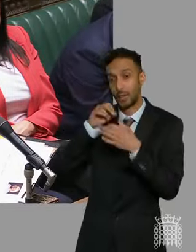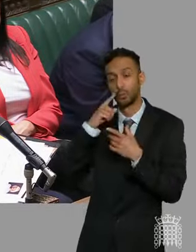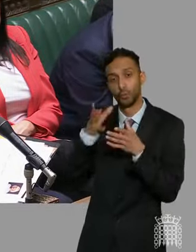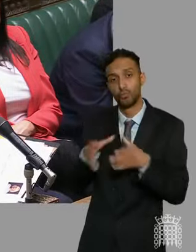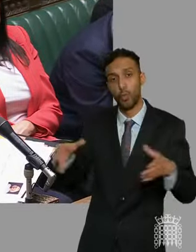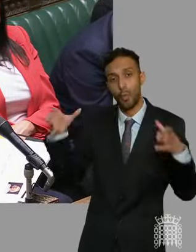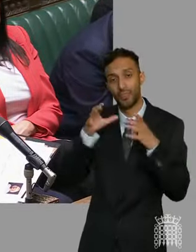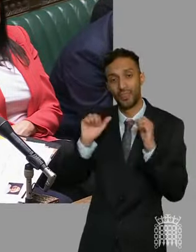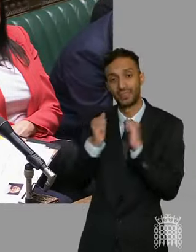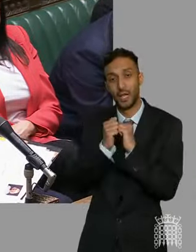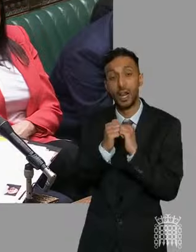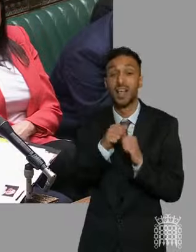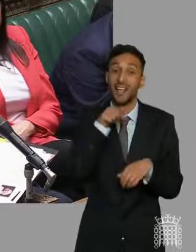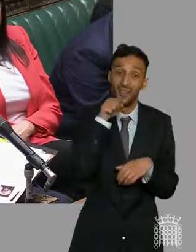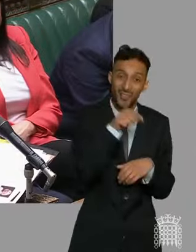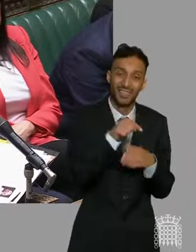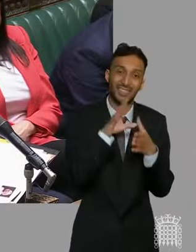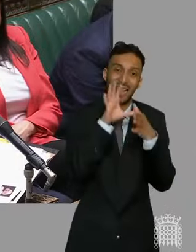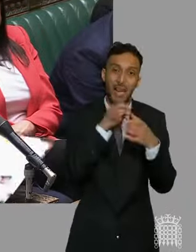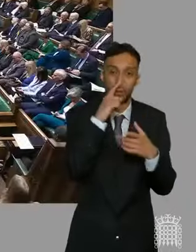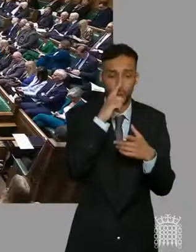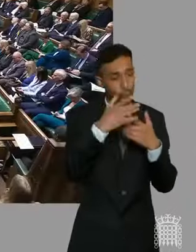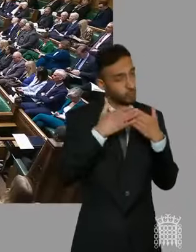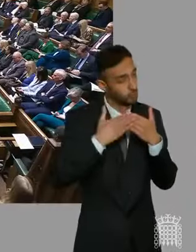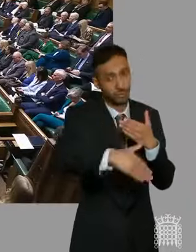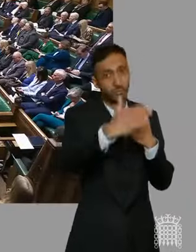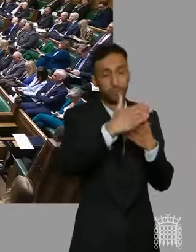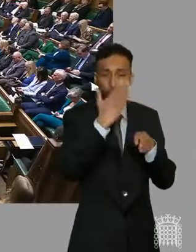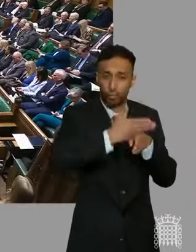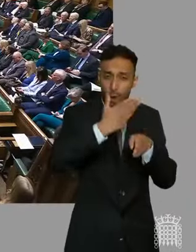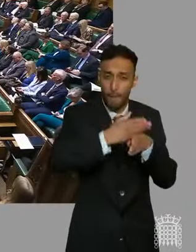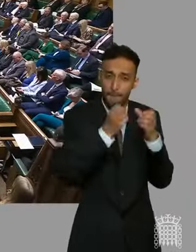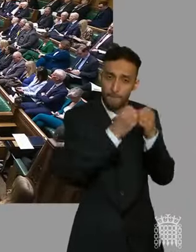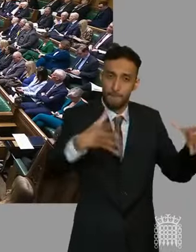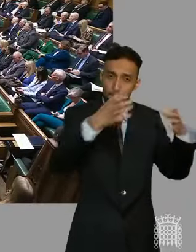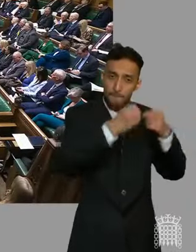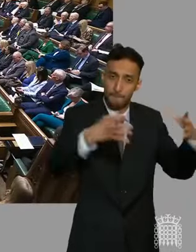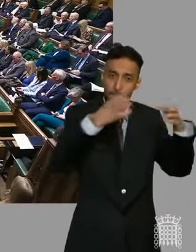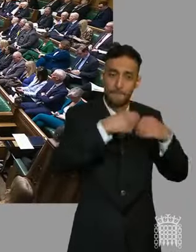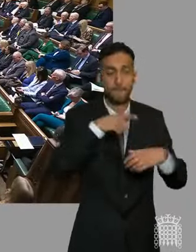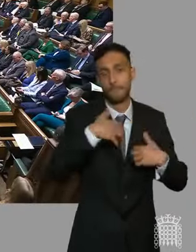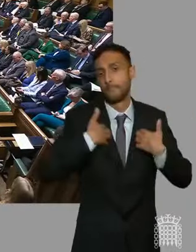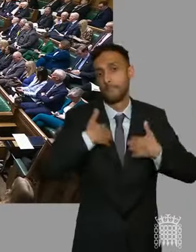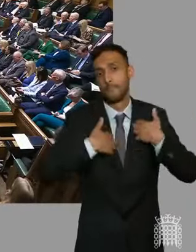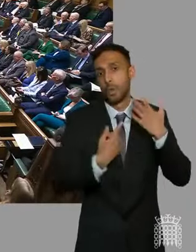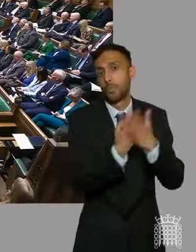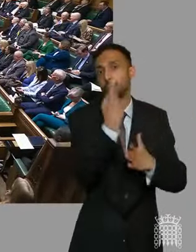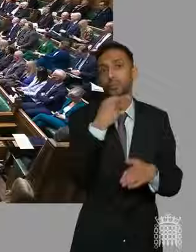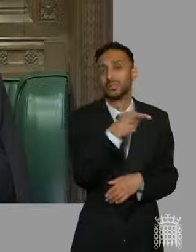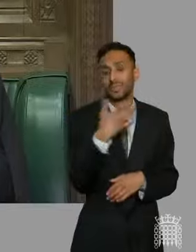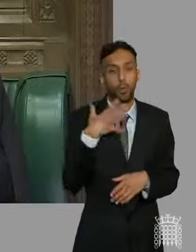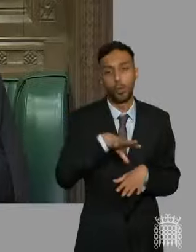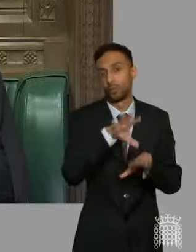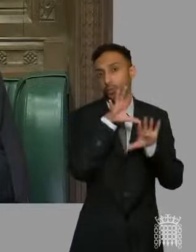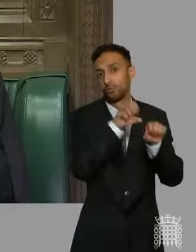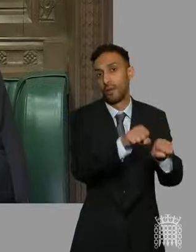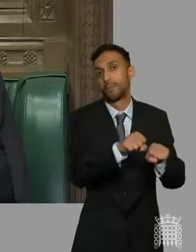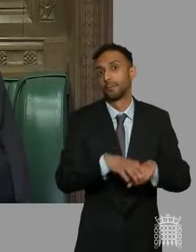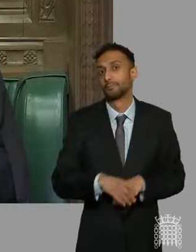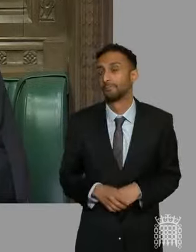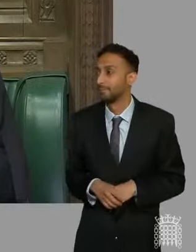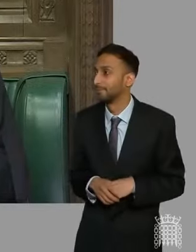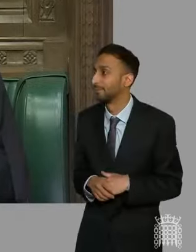really exciting opportunity, and we intend to seize it. I hope His Presidency of the Assembly of North Macedonia, His